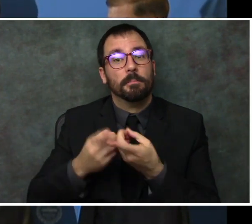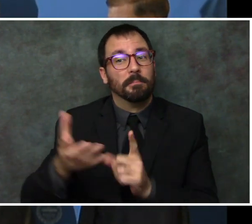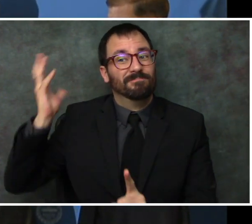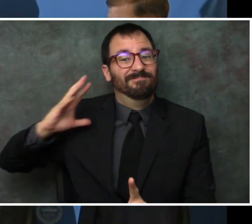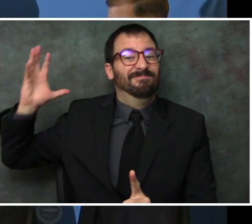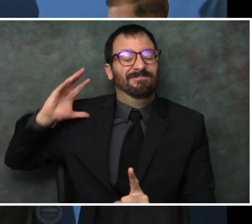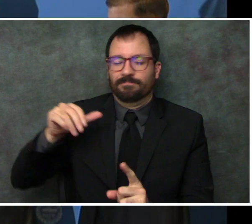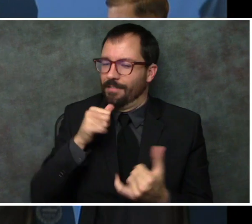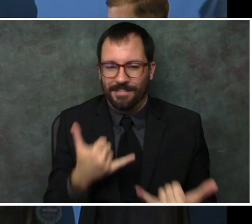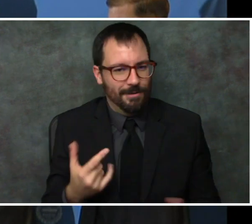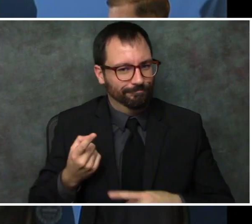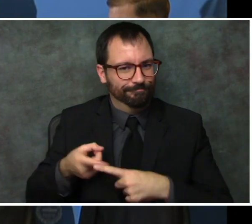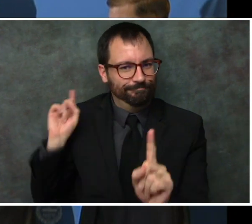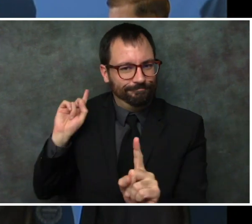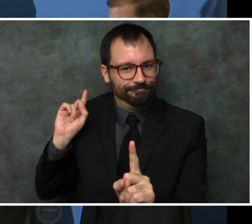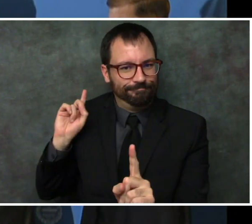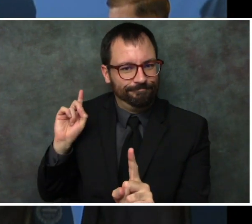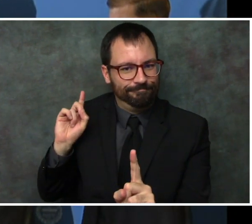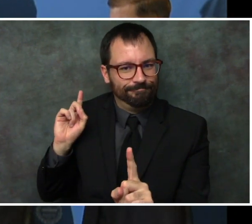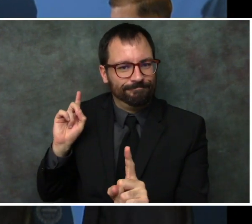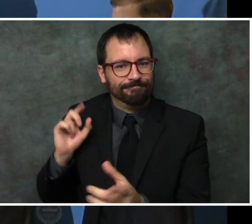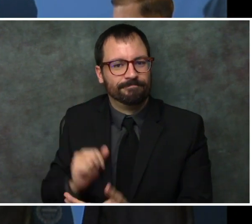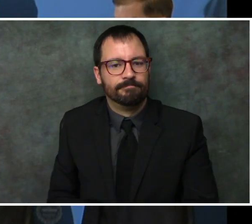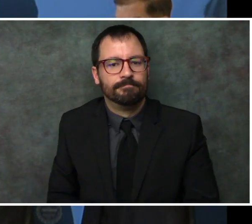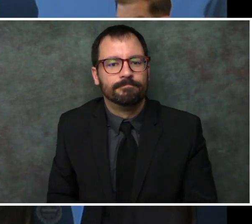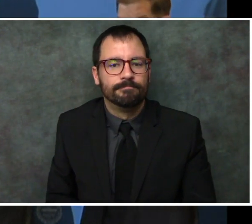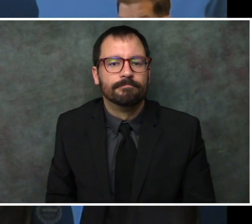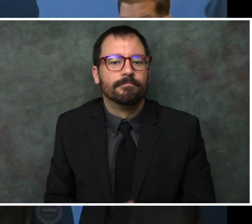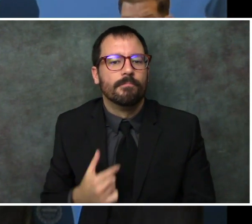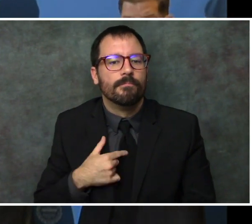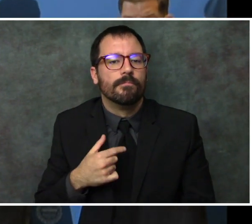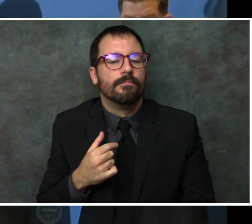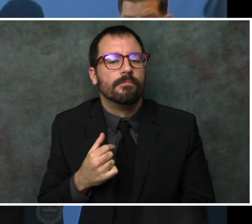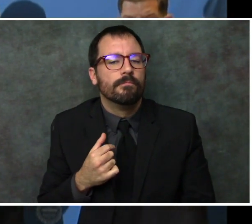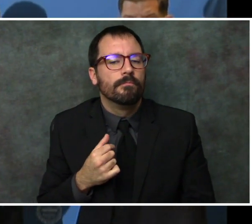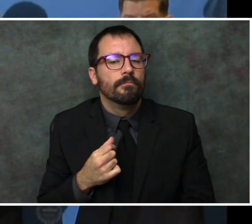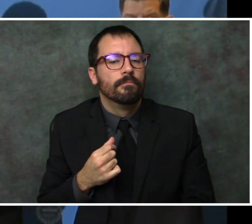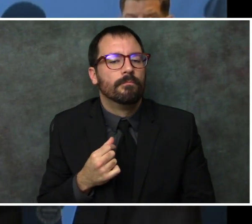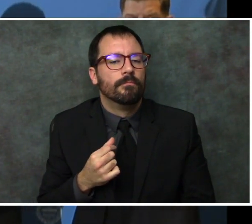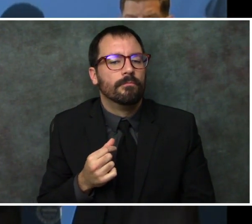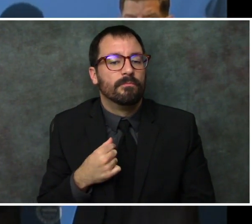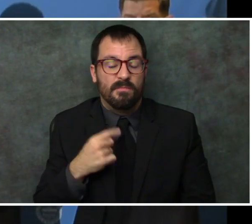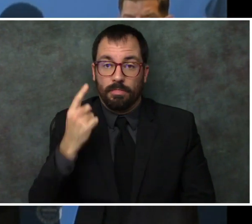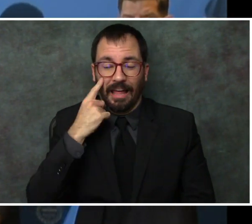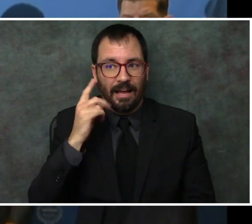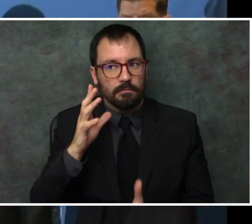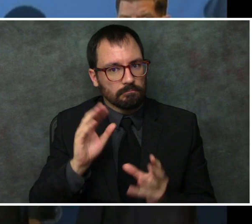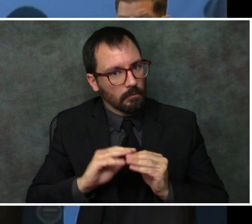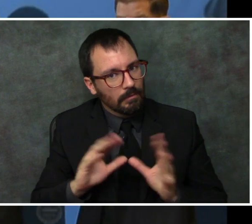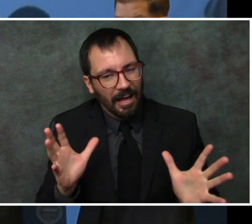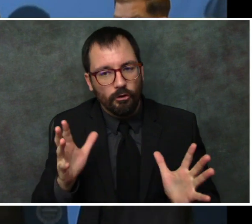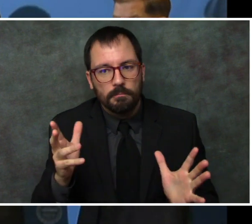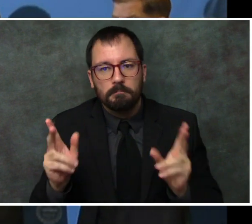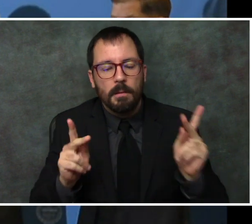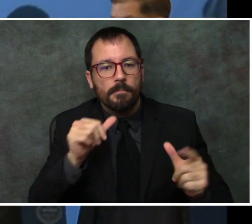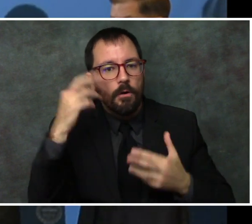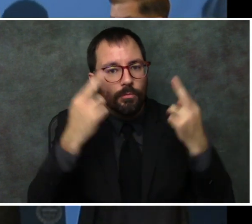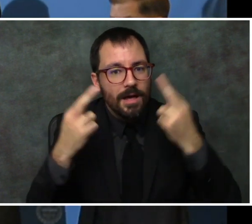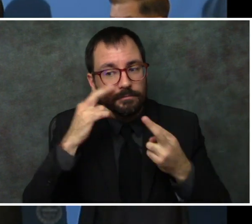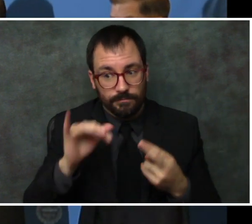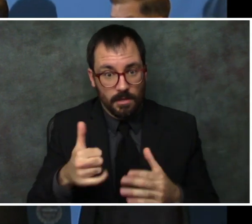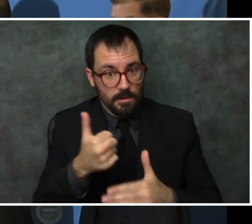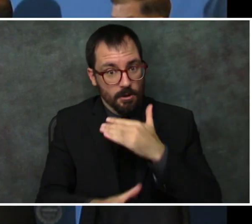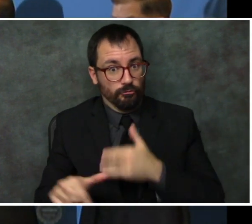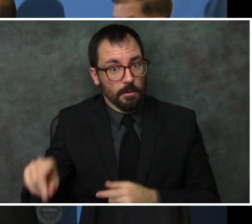this administration, we're striving to move forward and identify each and every case of racism, whether it's a police officer